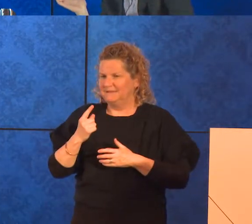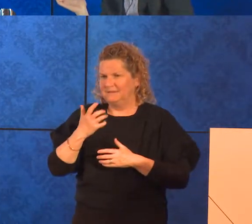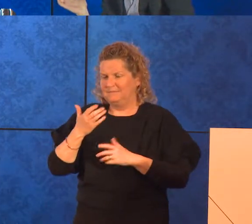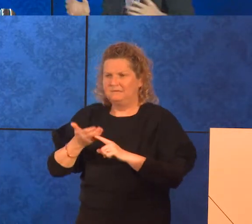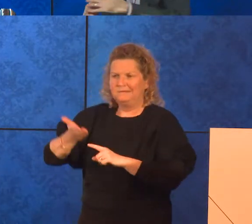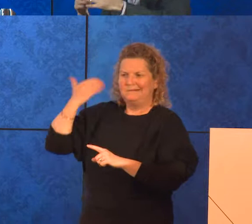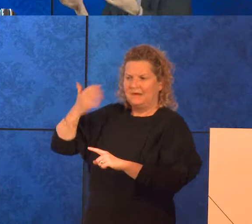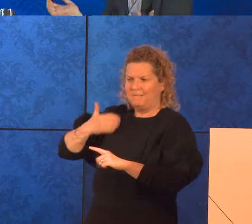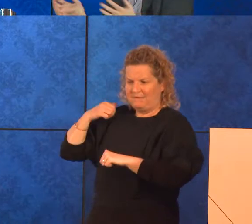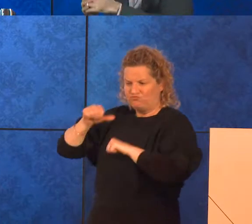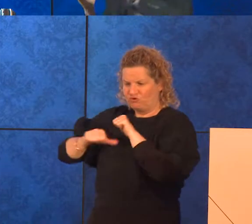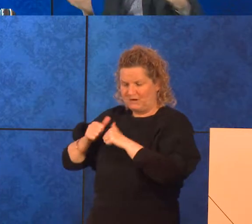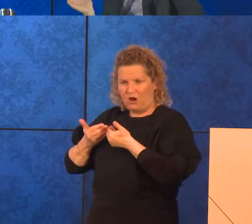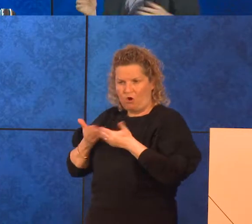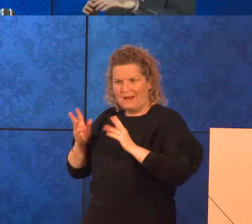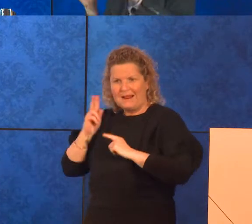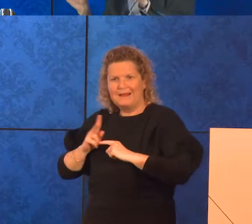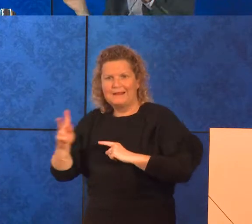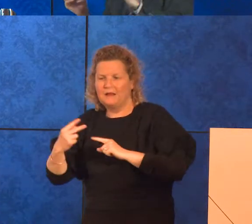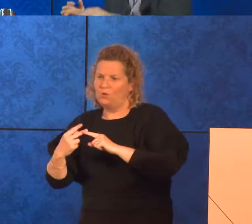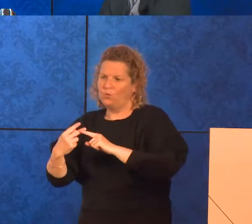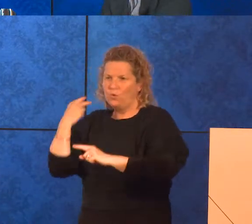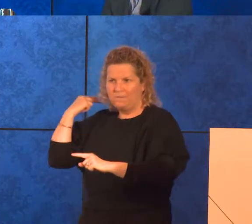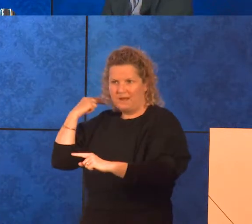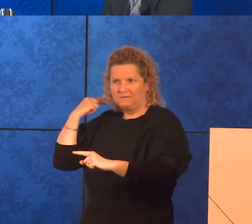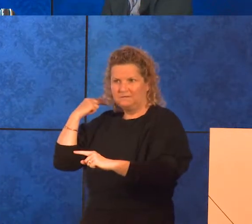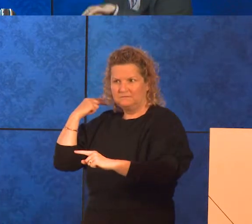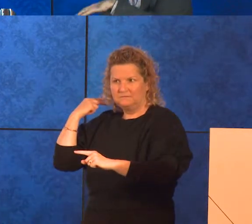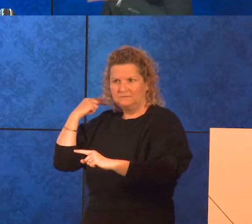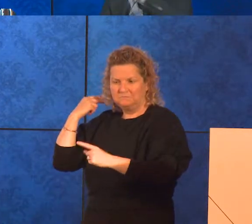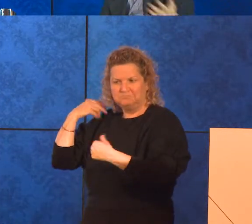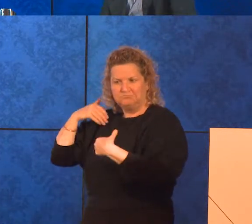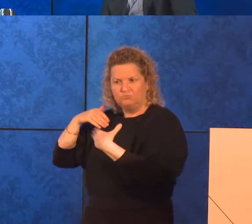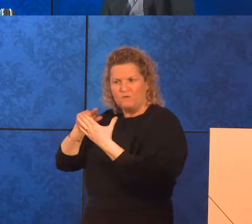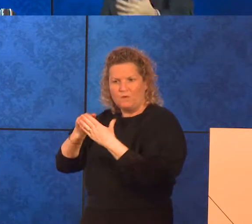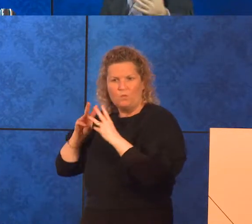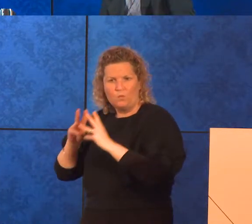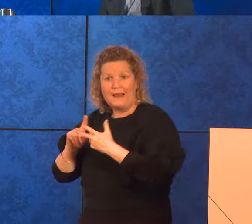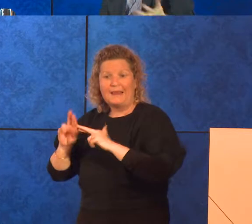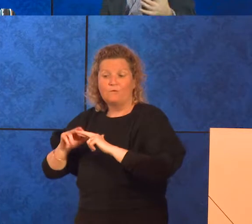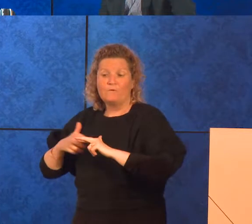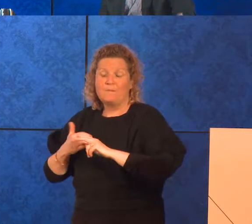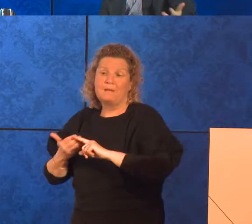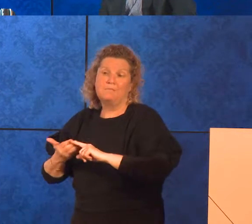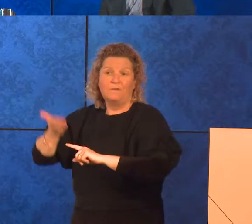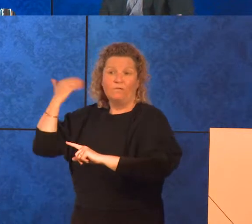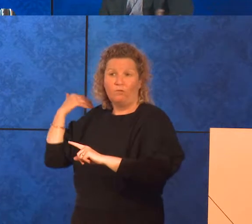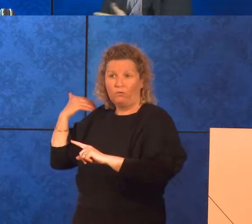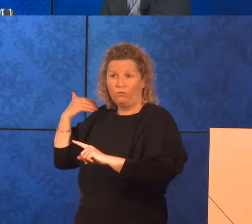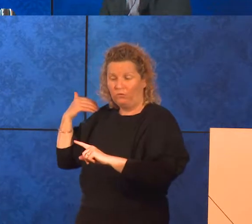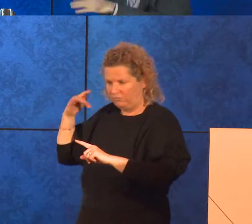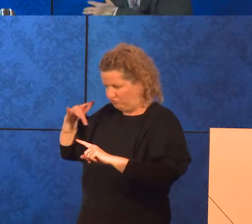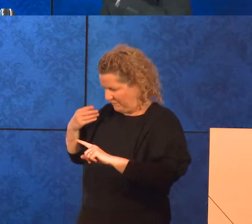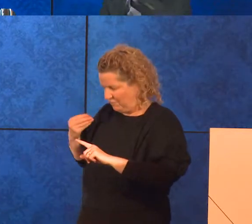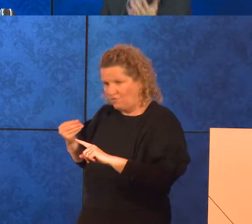complaints processes and look back. They're calling it the look back approach, where even if you had a complaint before that had not been